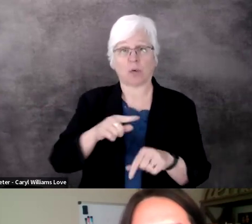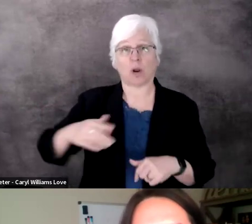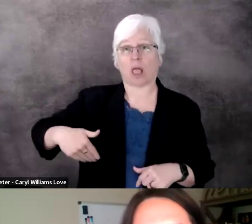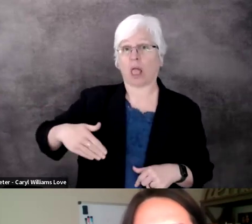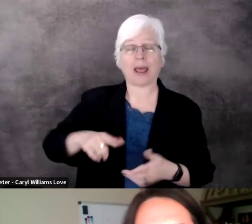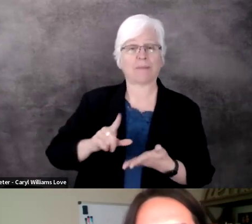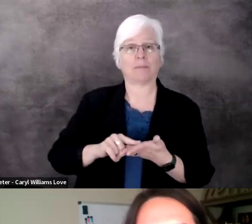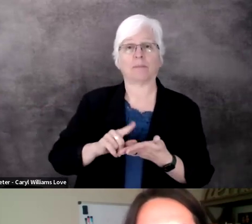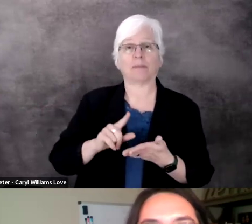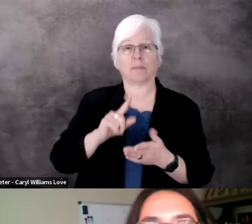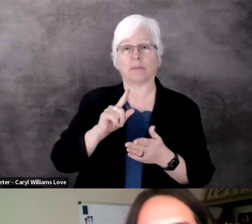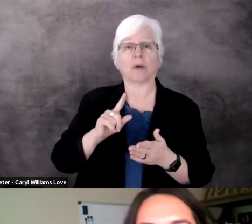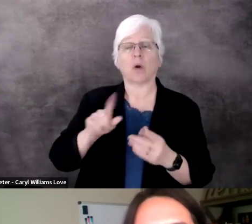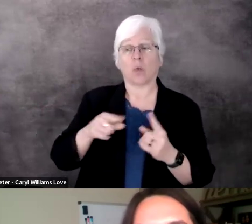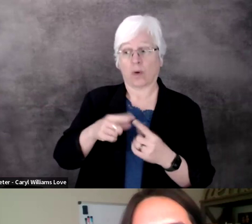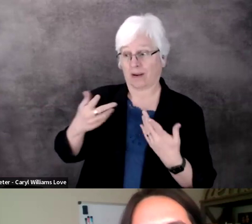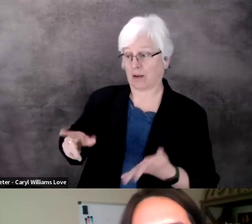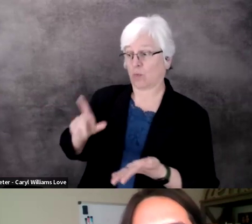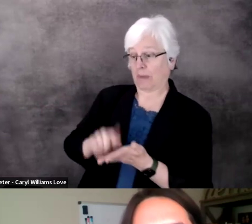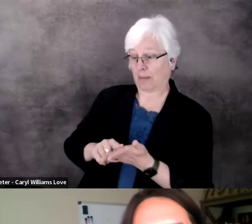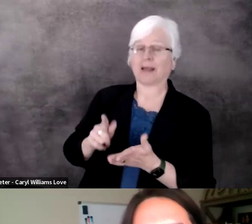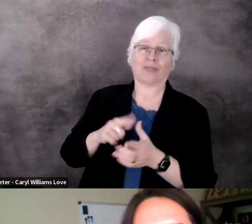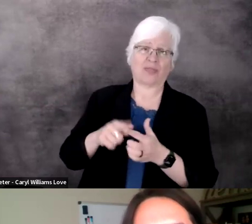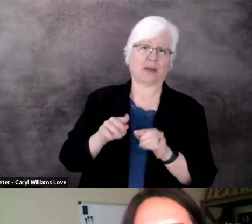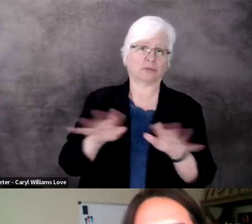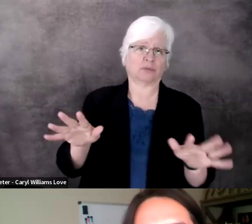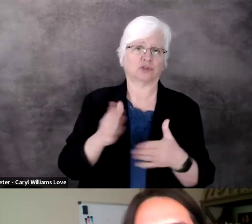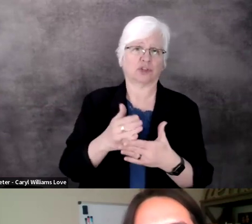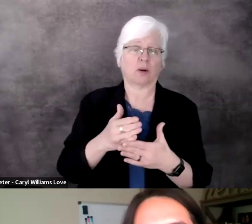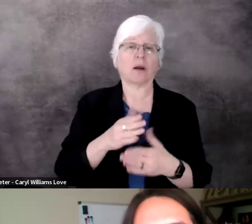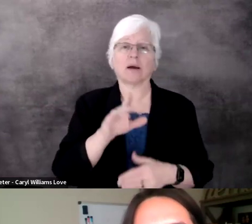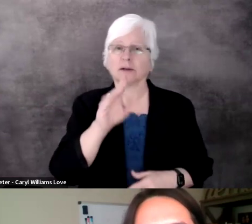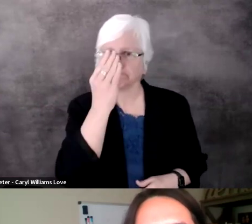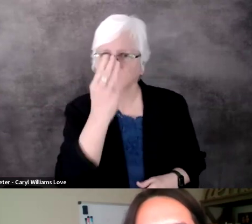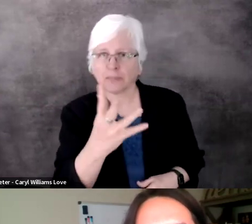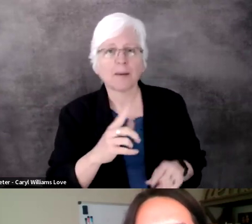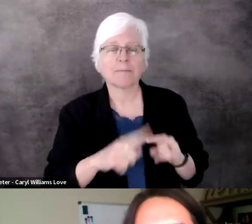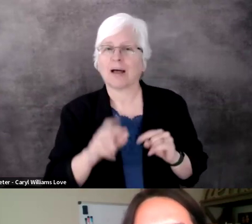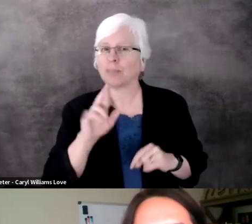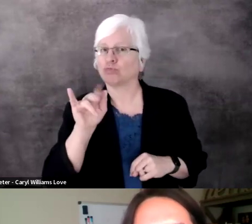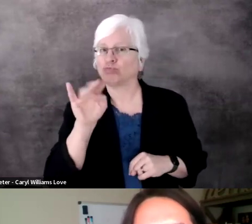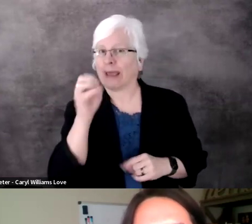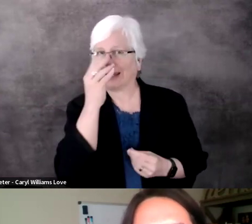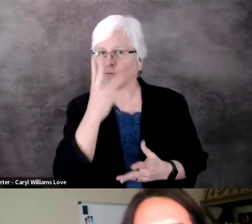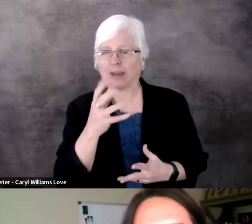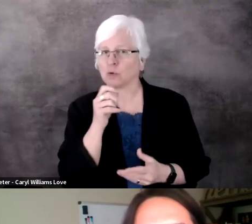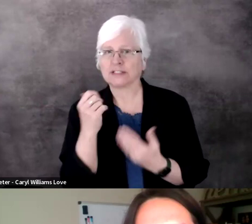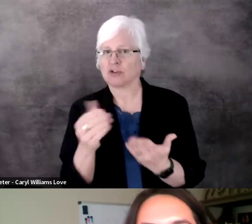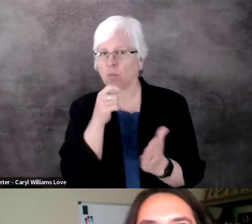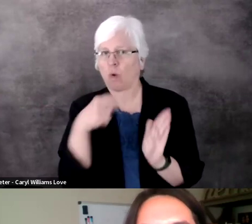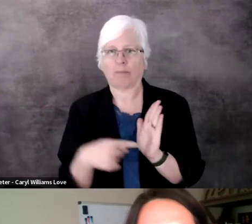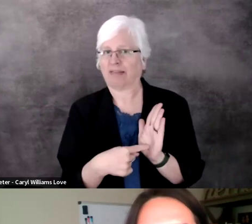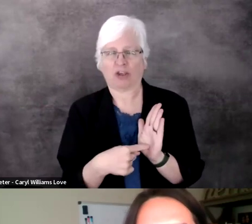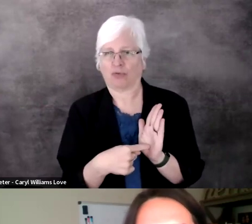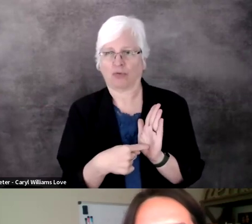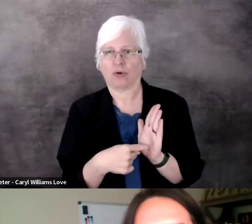yet. Once it is, we will be happy to share the report, but it won't have any of the rate information or any suggestions. It's really just kind of an